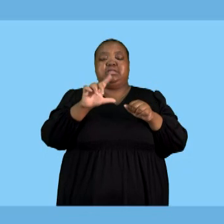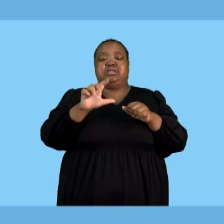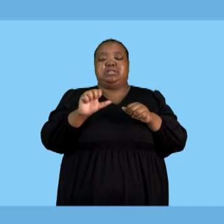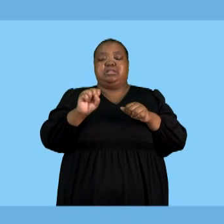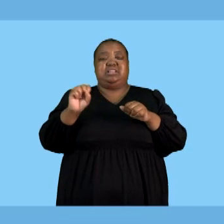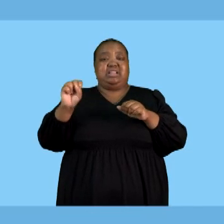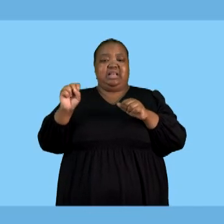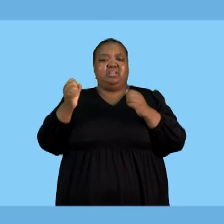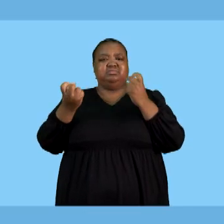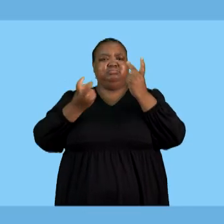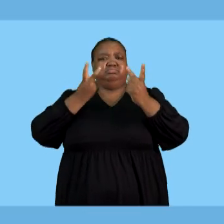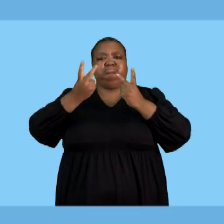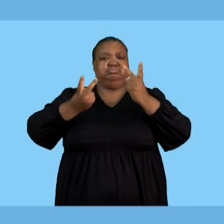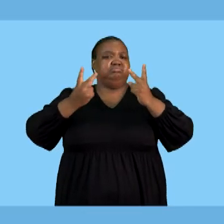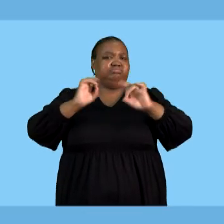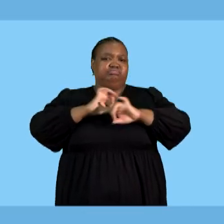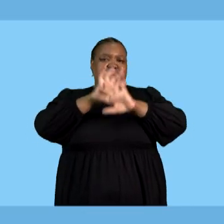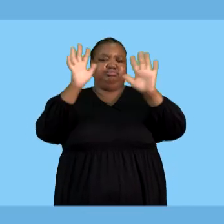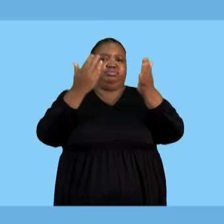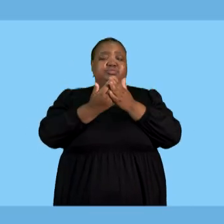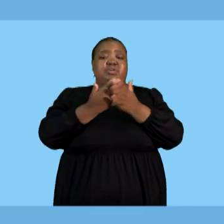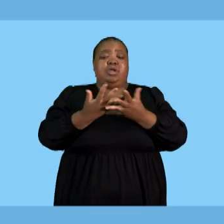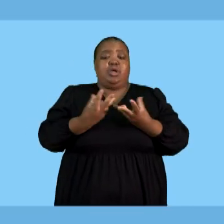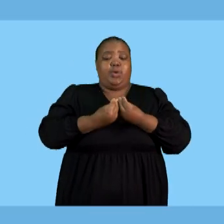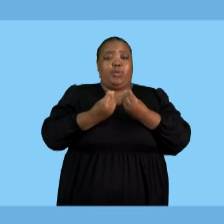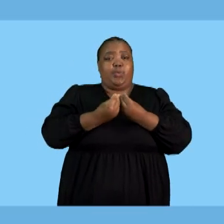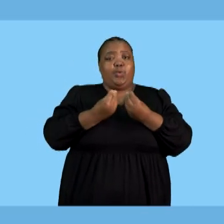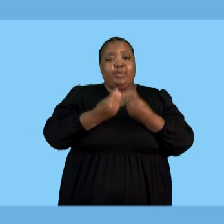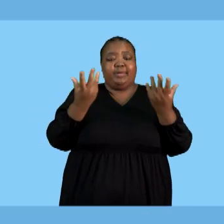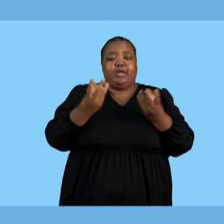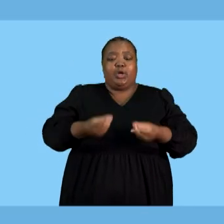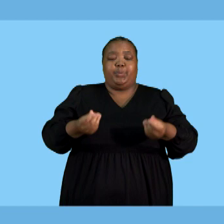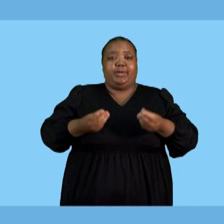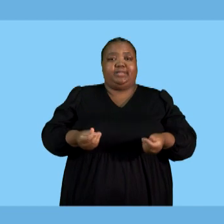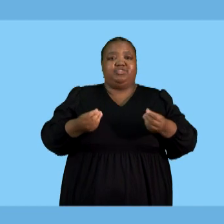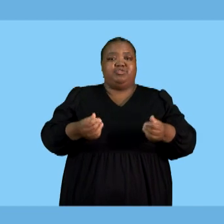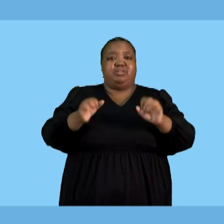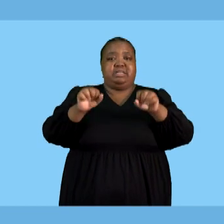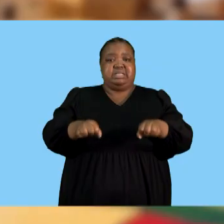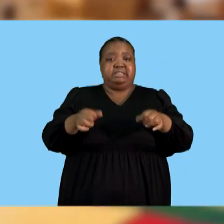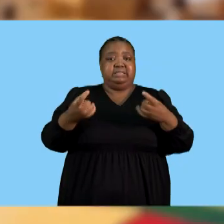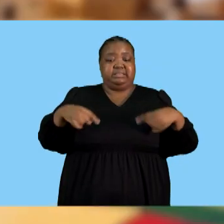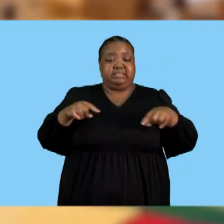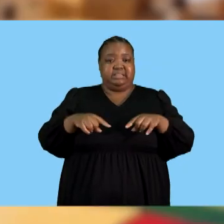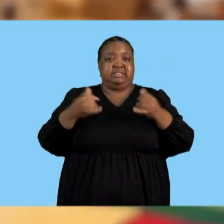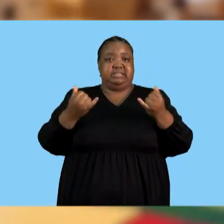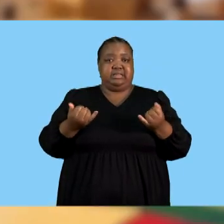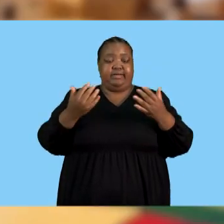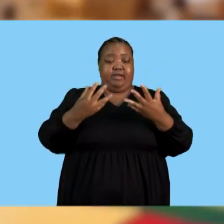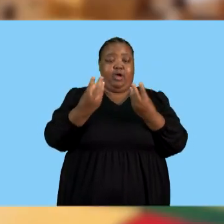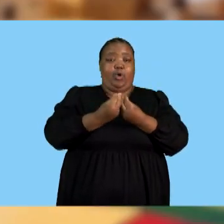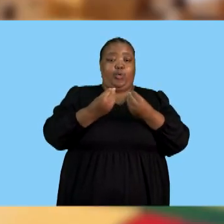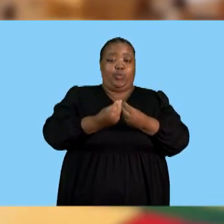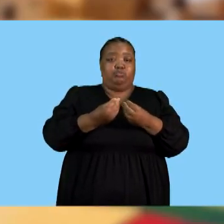that glass is transparent. So if a substance or if an object, or rather a material in this case, allows us to